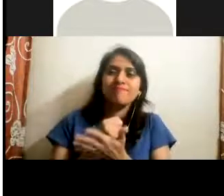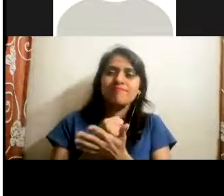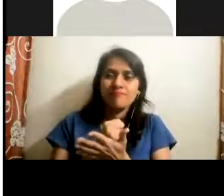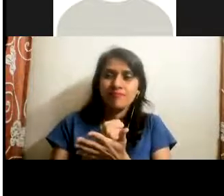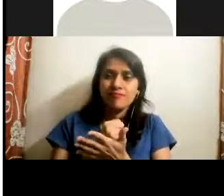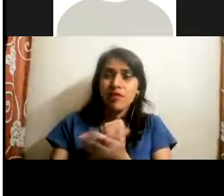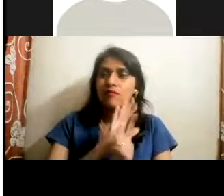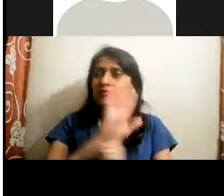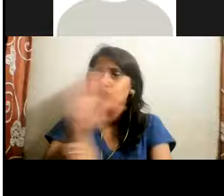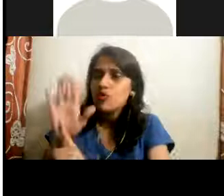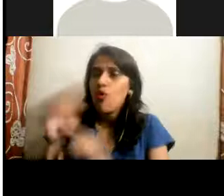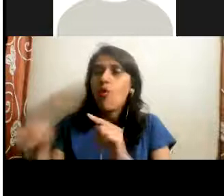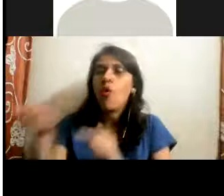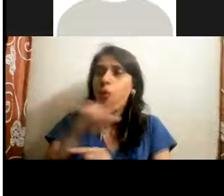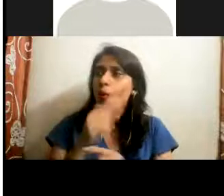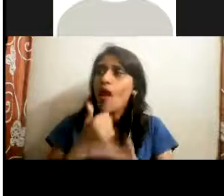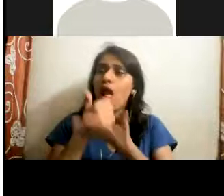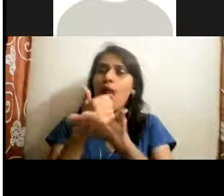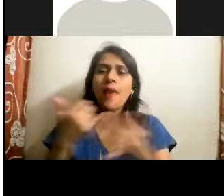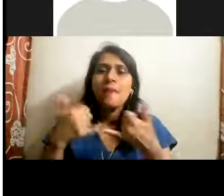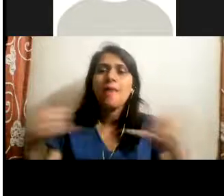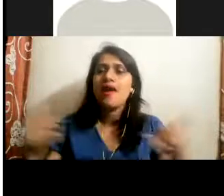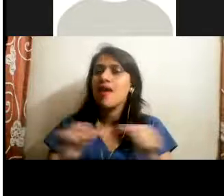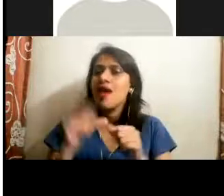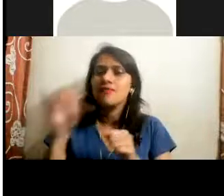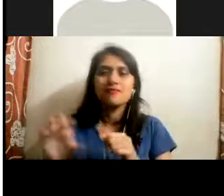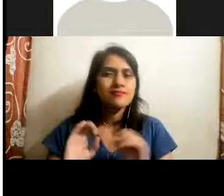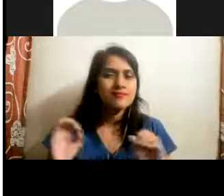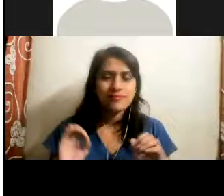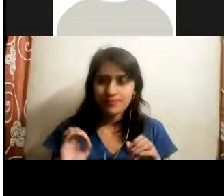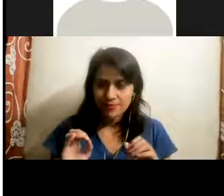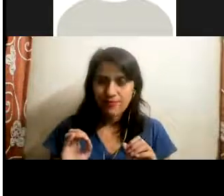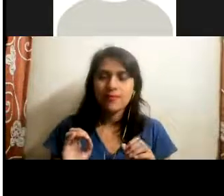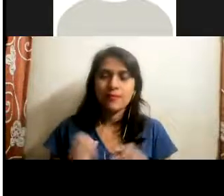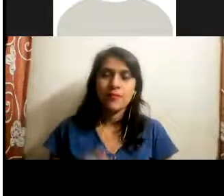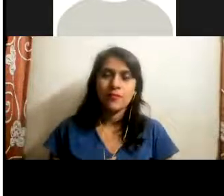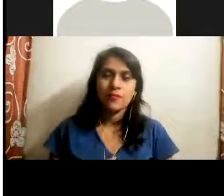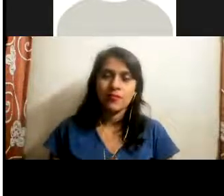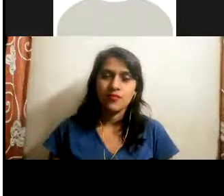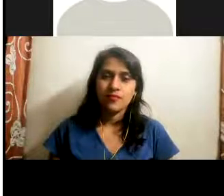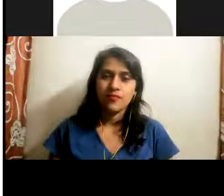addressed. And the health helplines are not accessible for deaf people or